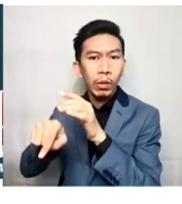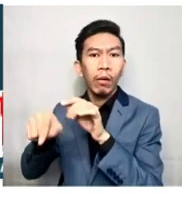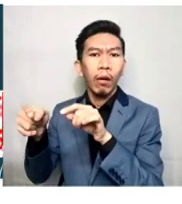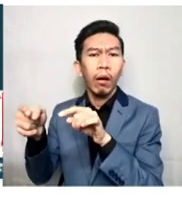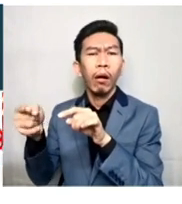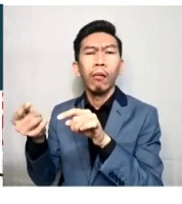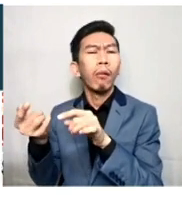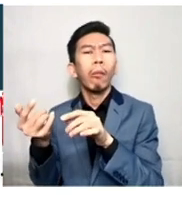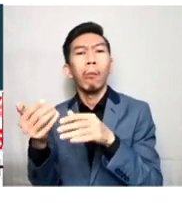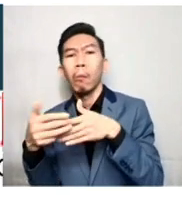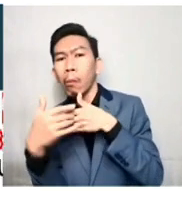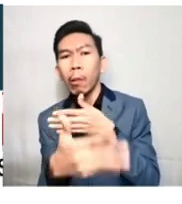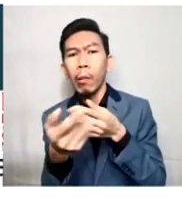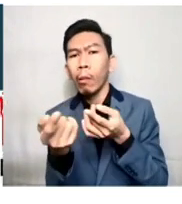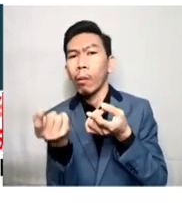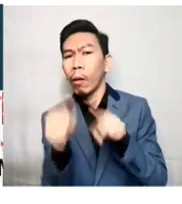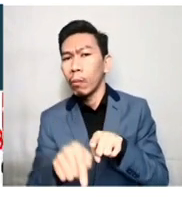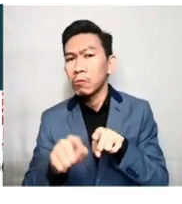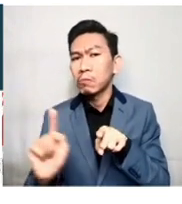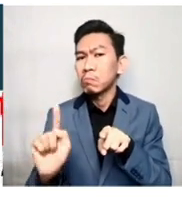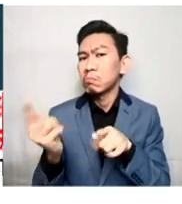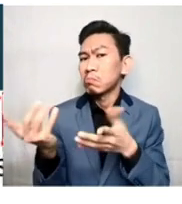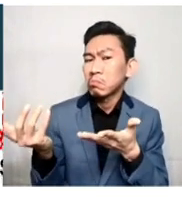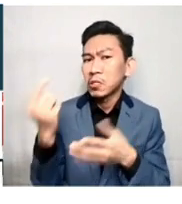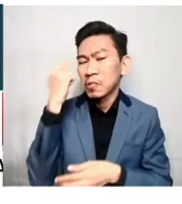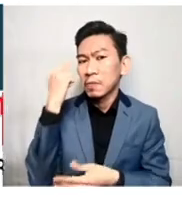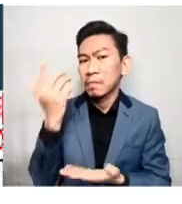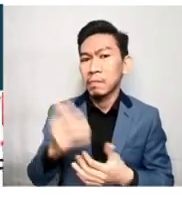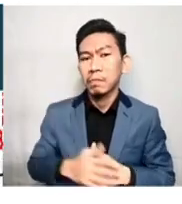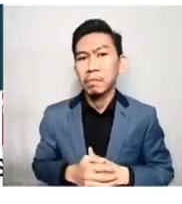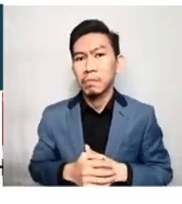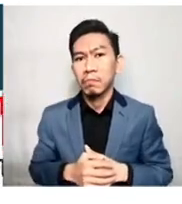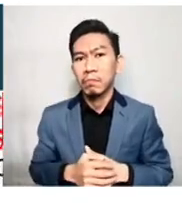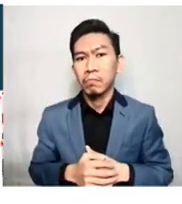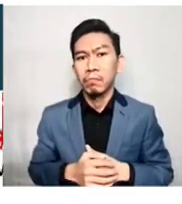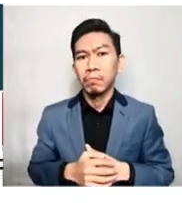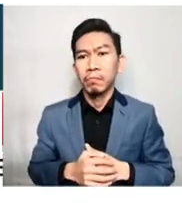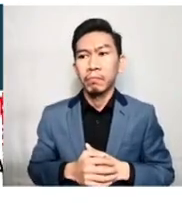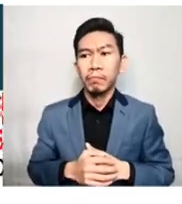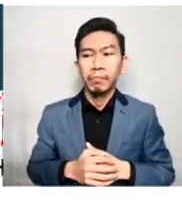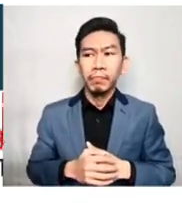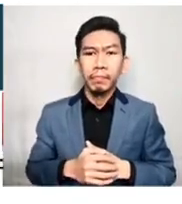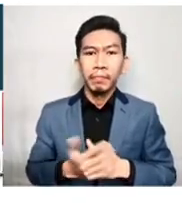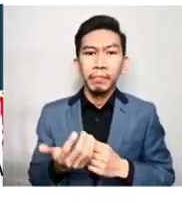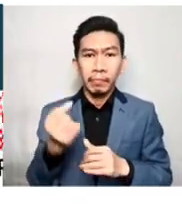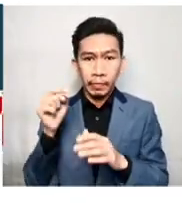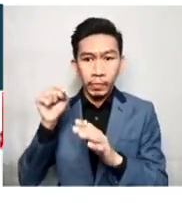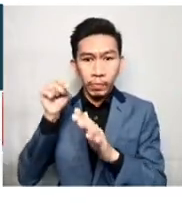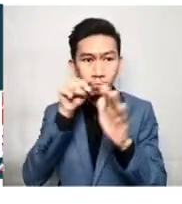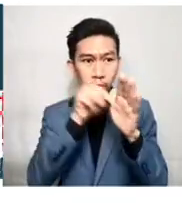do criticize this government? Well, as for one, the chilling effect is real.